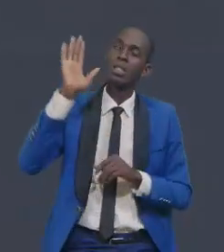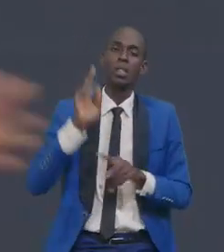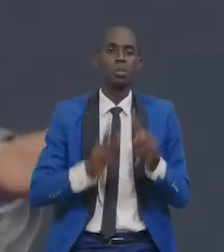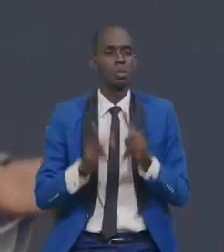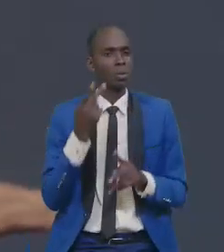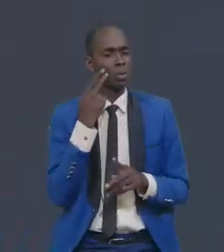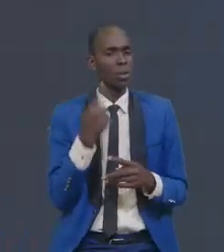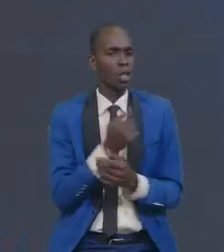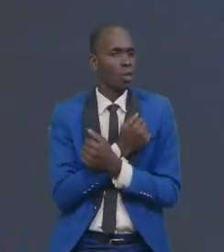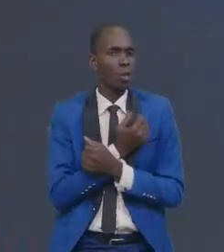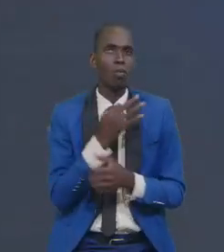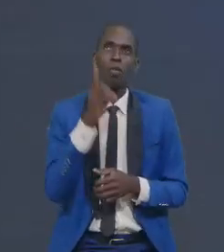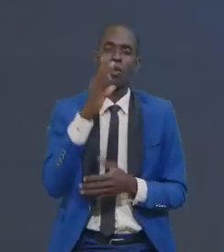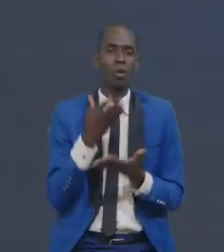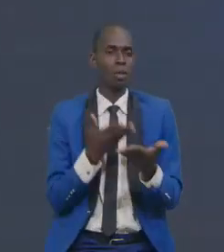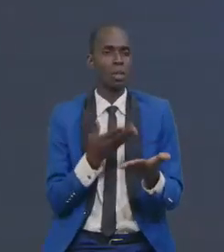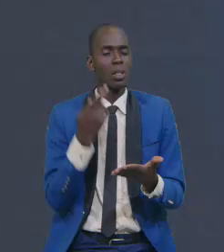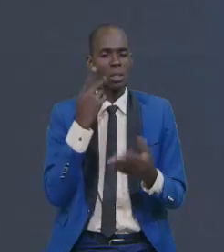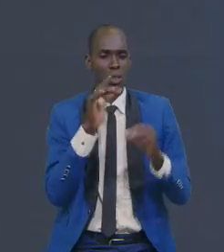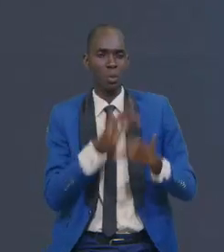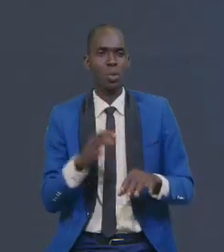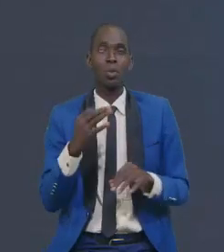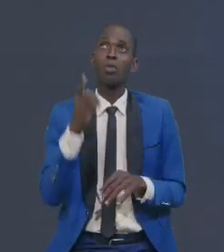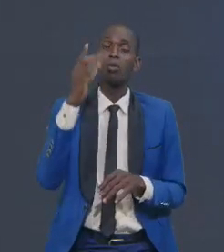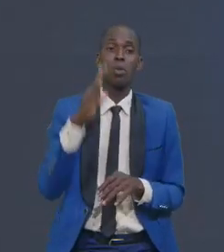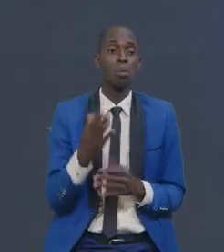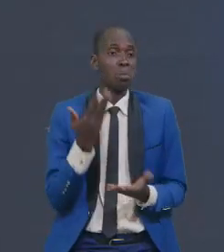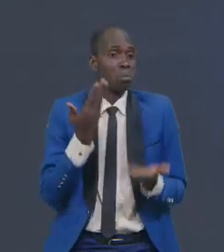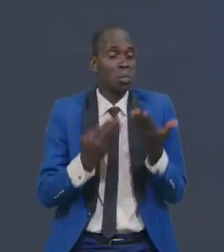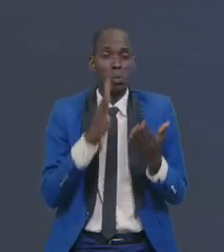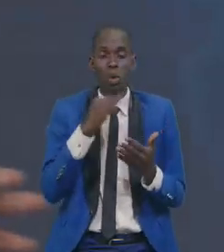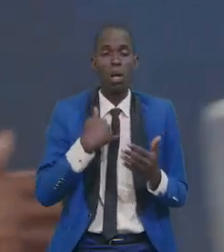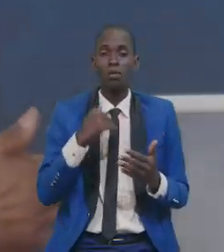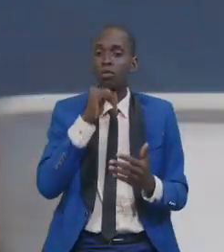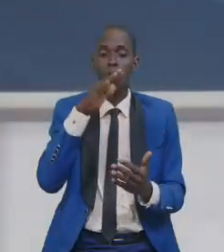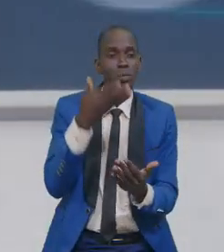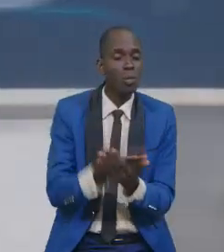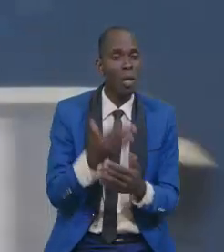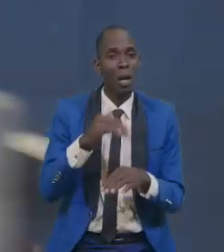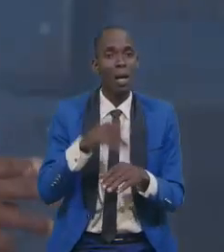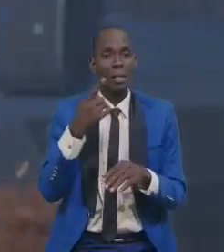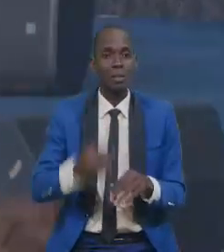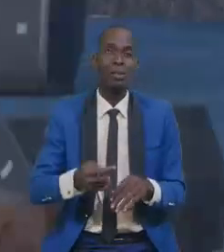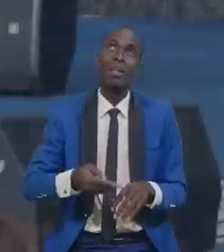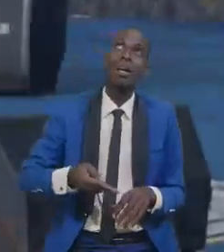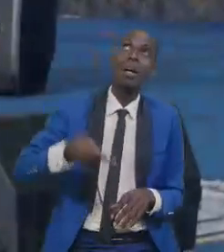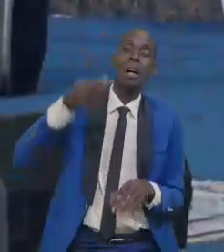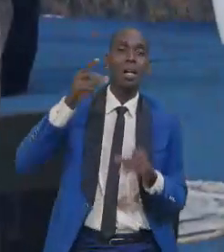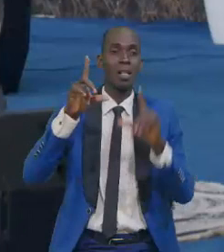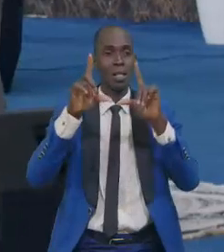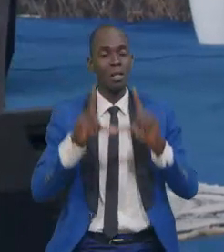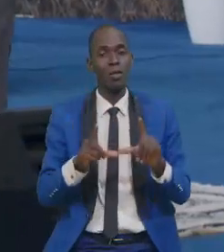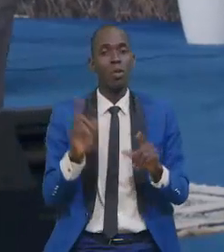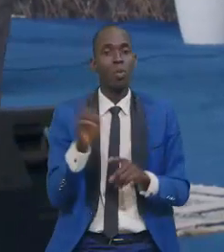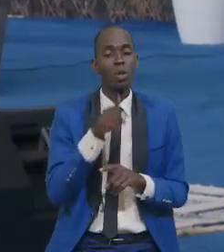God. Even though we're not at the height where we ought to be, even though we're not in the place we ought to